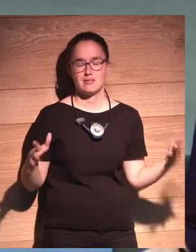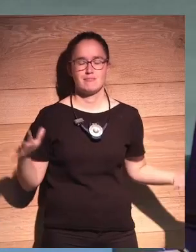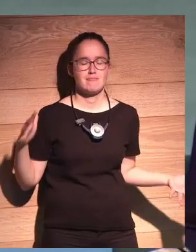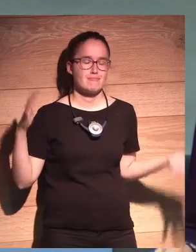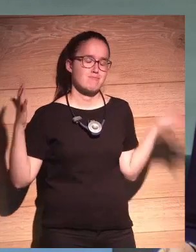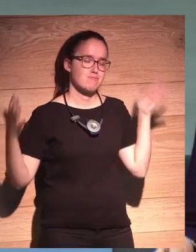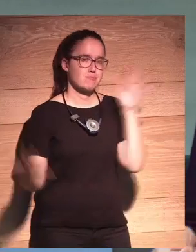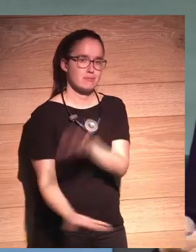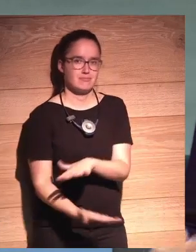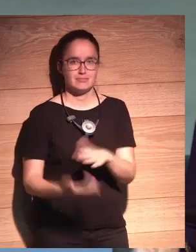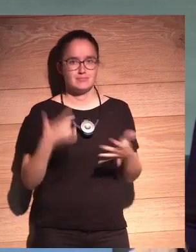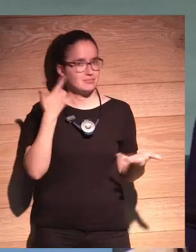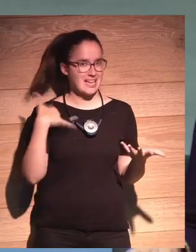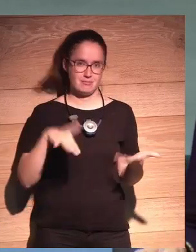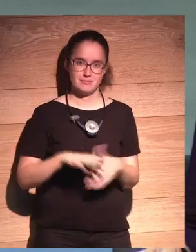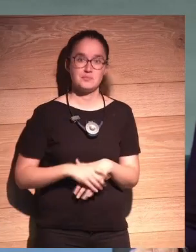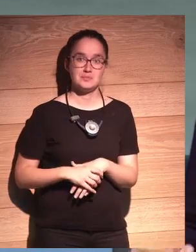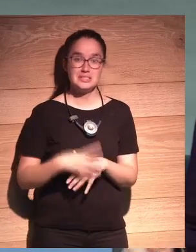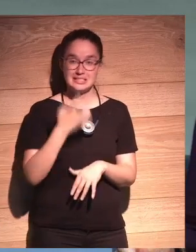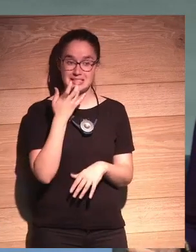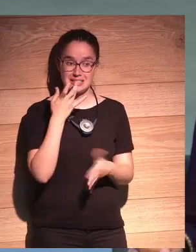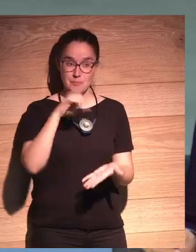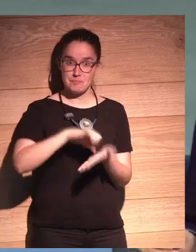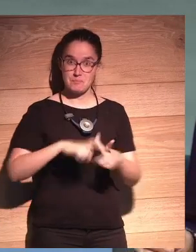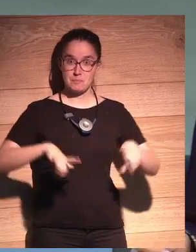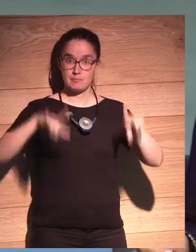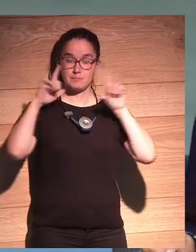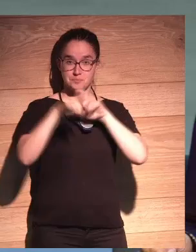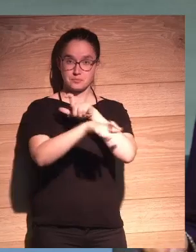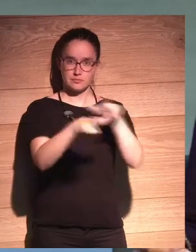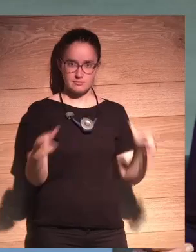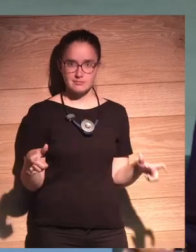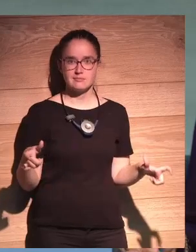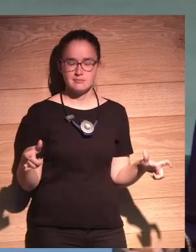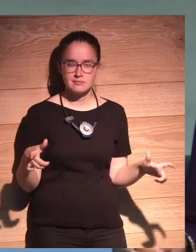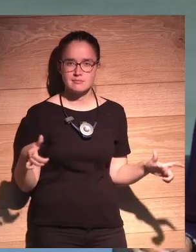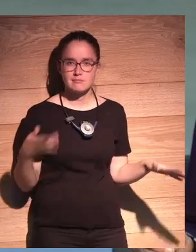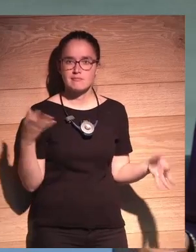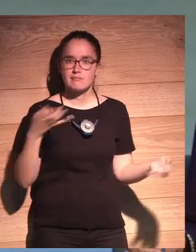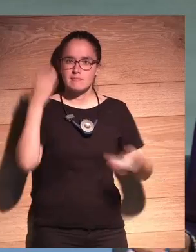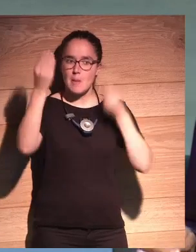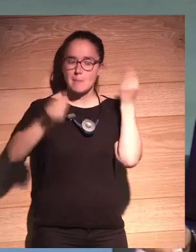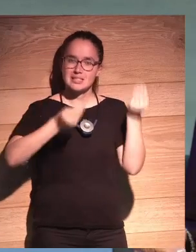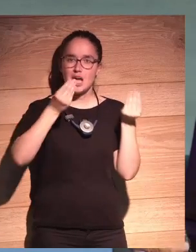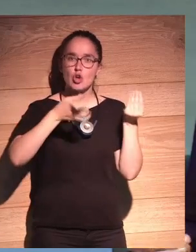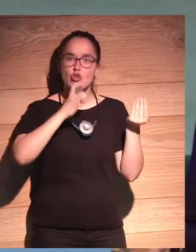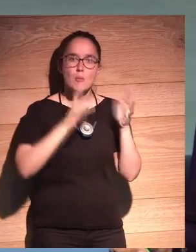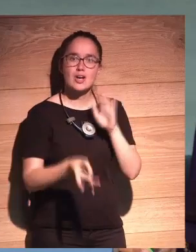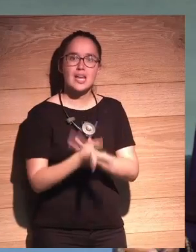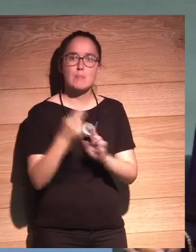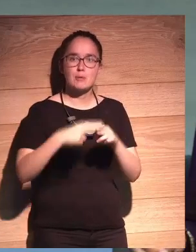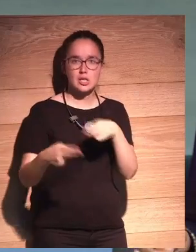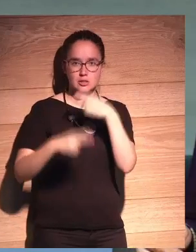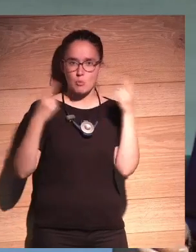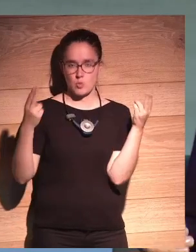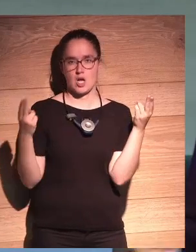policies, is a shift in the paradigm. If we have people in the center of everything,